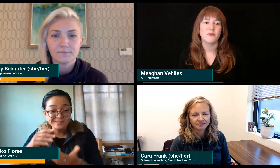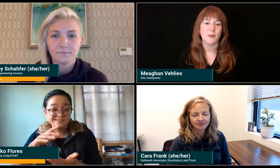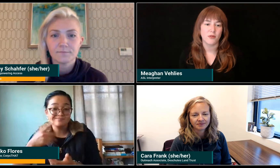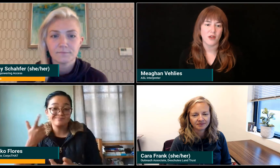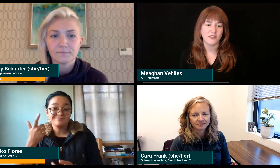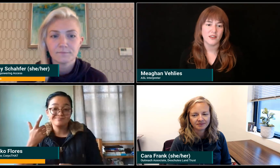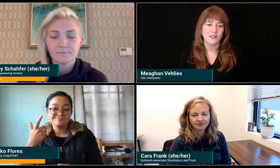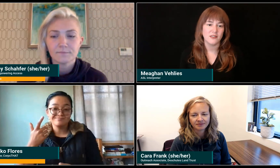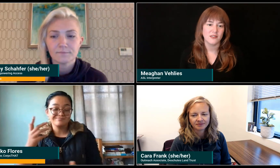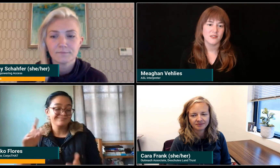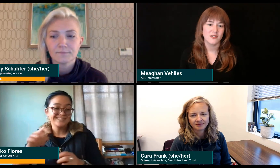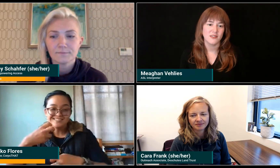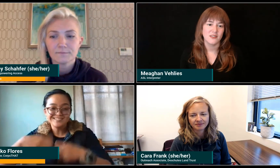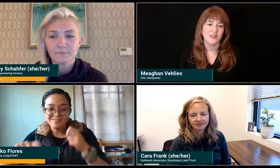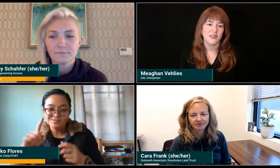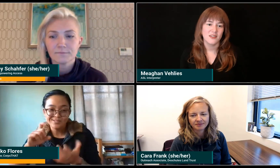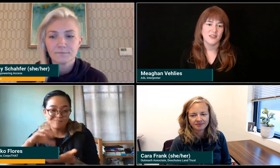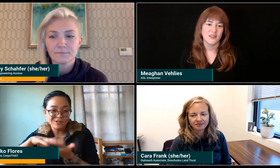learn from that process.